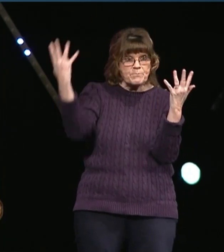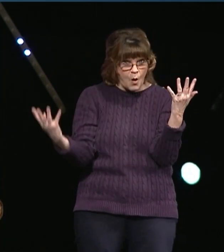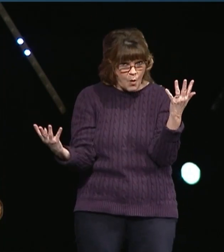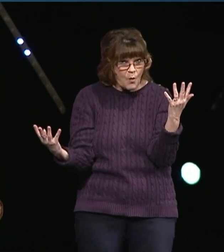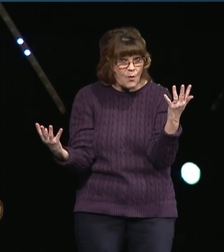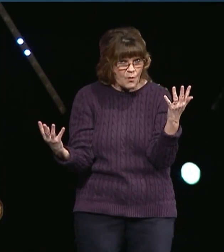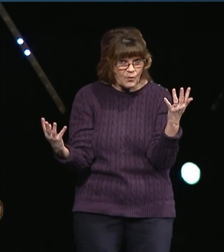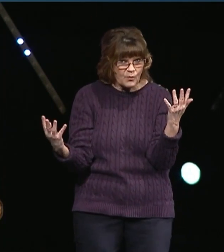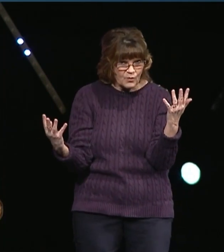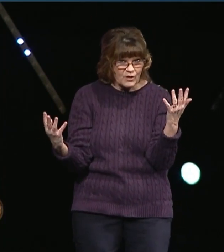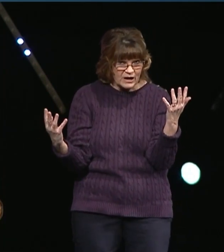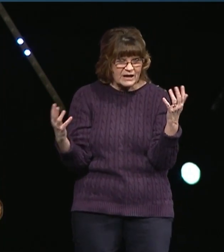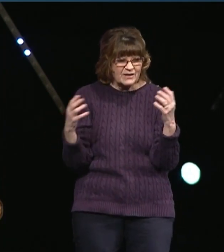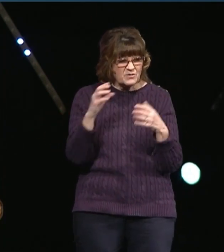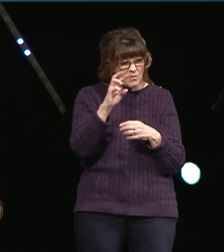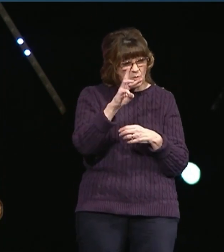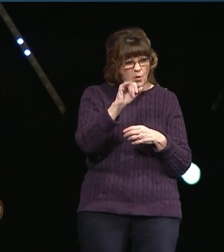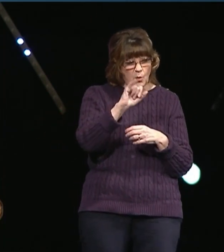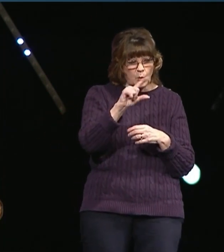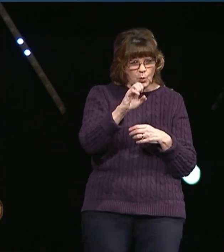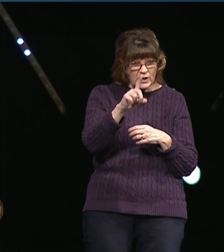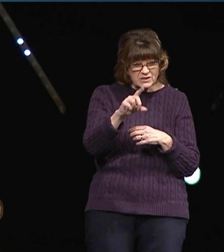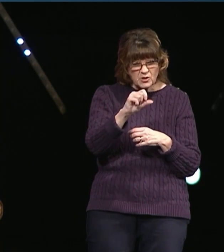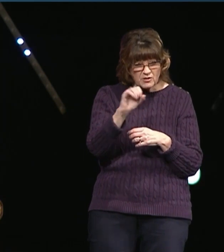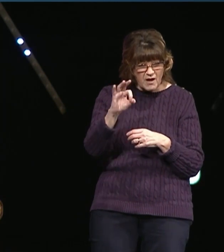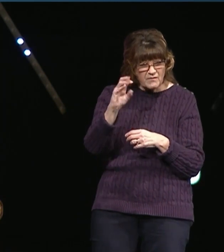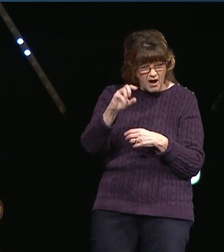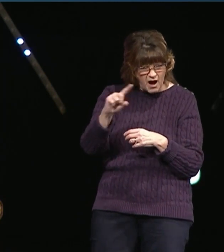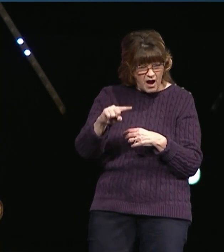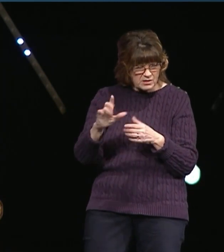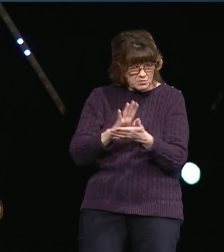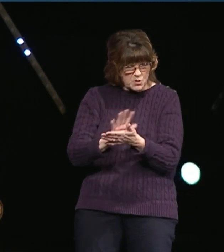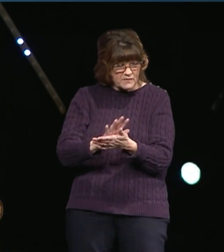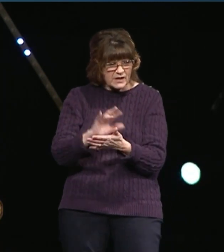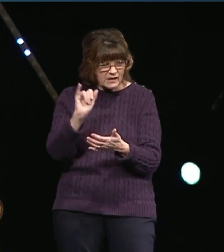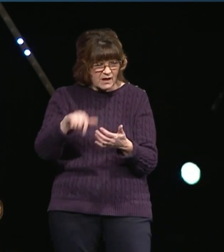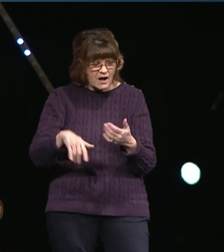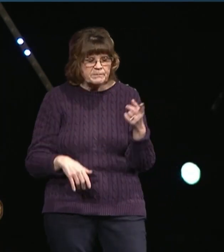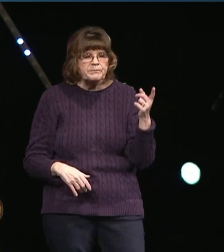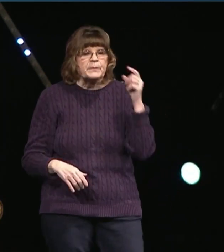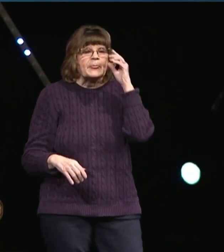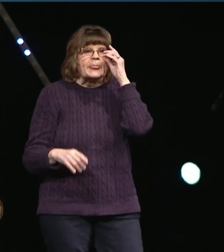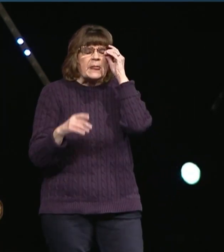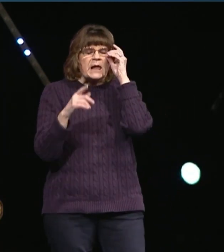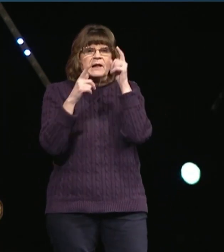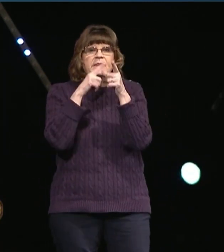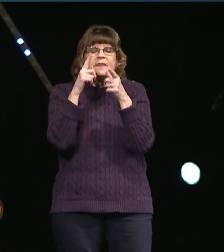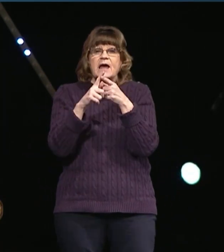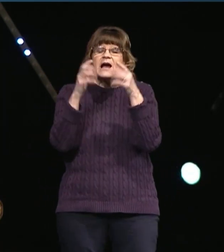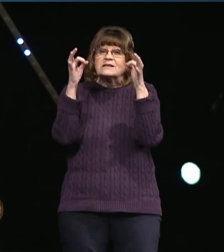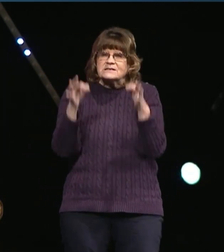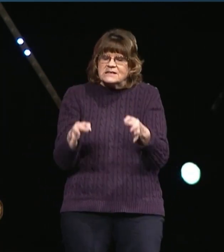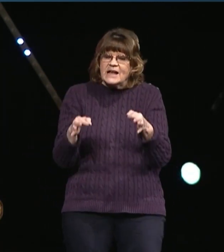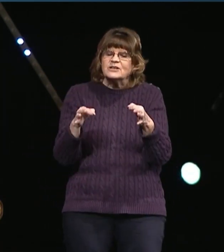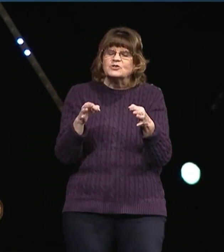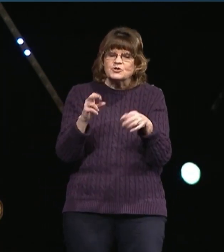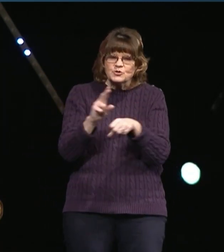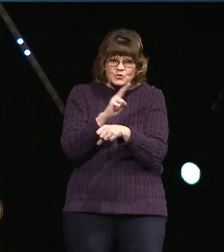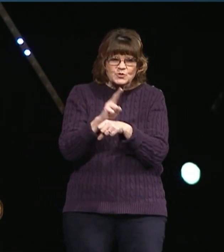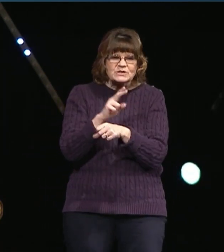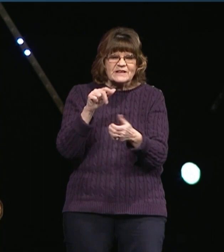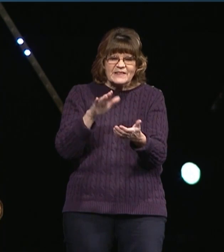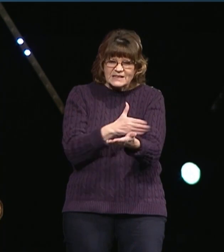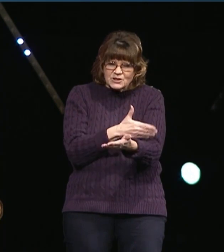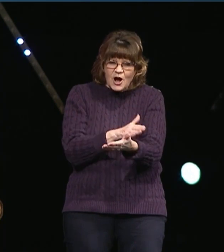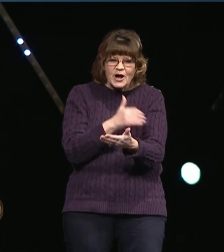hospital bed about an hour before he finally passed, unable to speak and in severe pain, Ida decided to play this song to help soothe